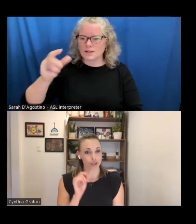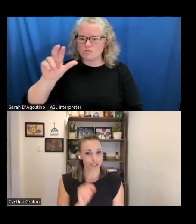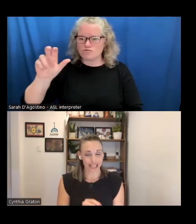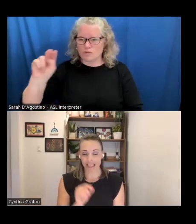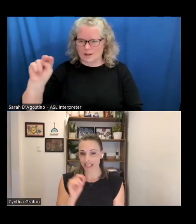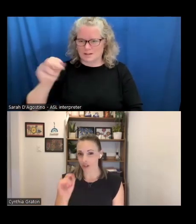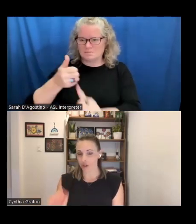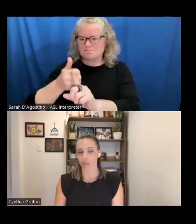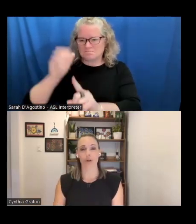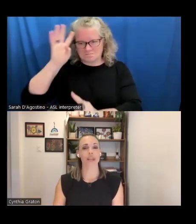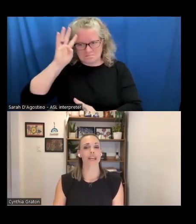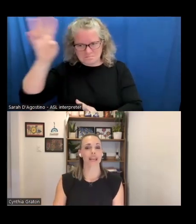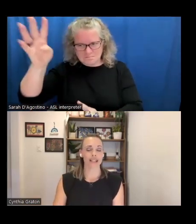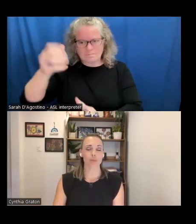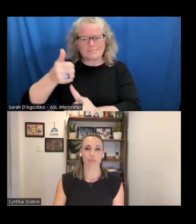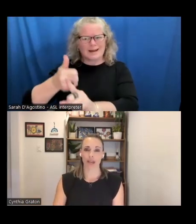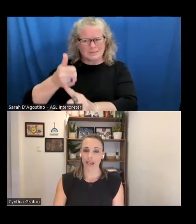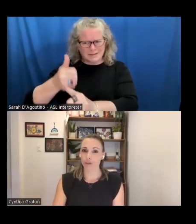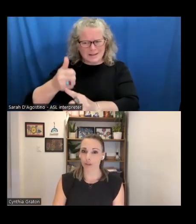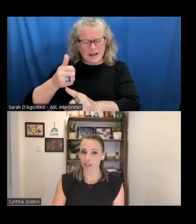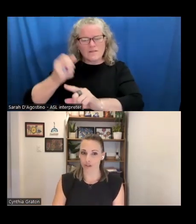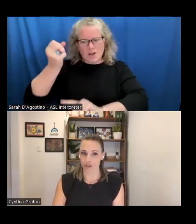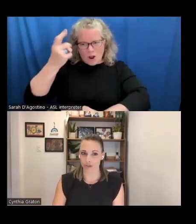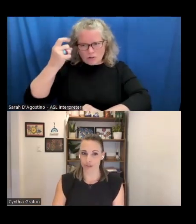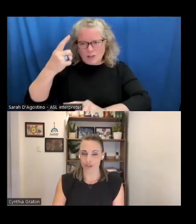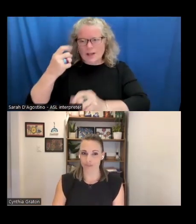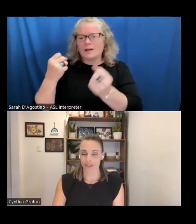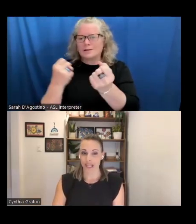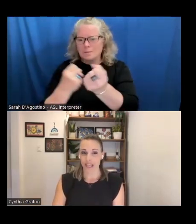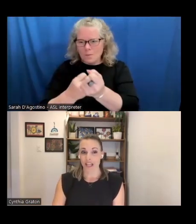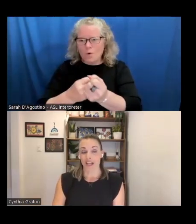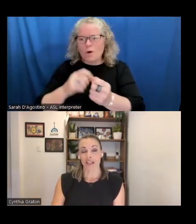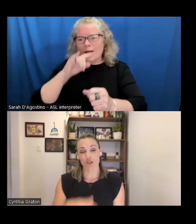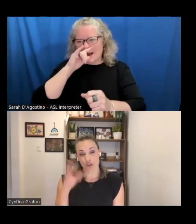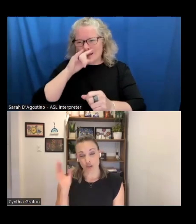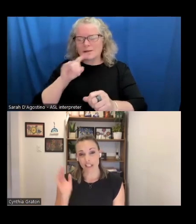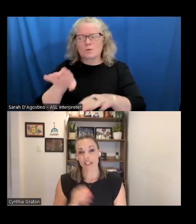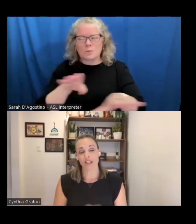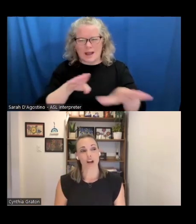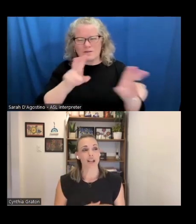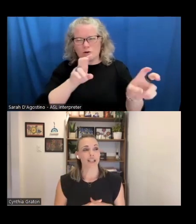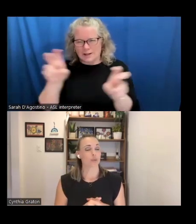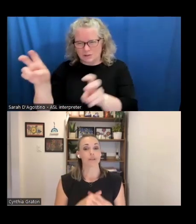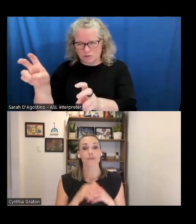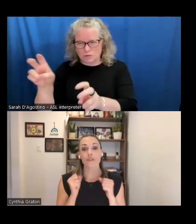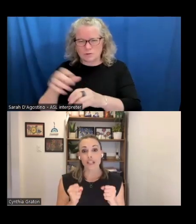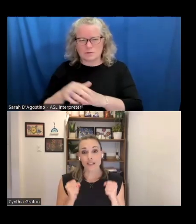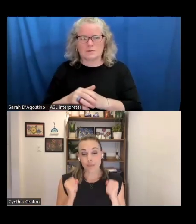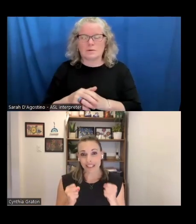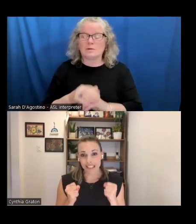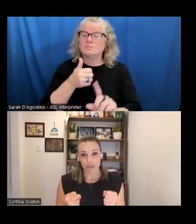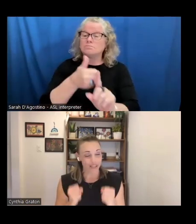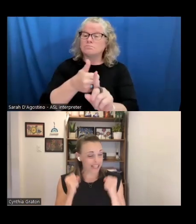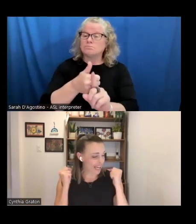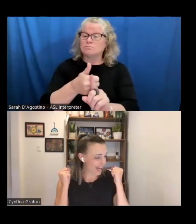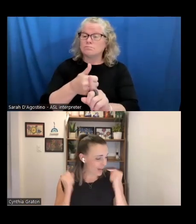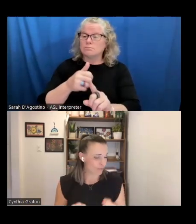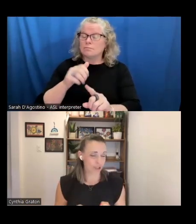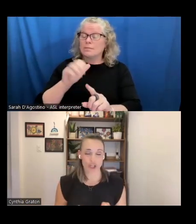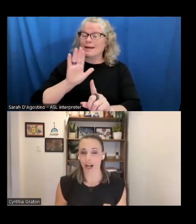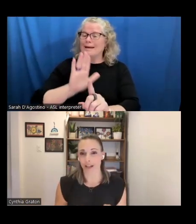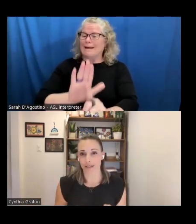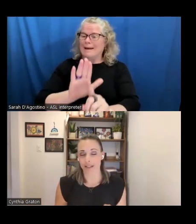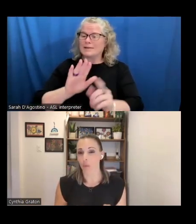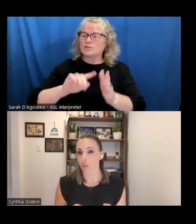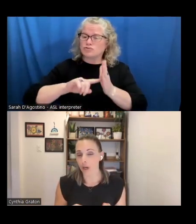in understanding and supporting kids with behavioral issues. His journey started with a fierce belief in